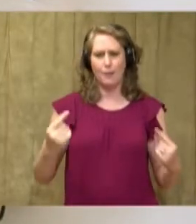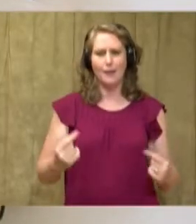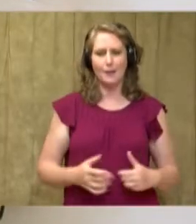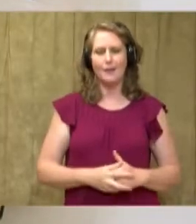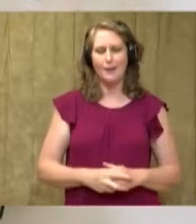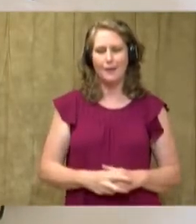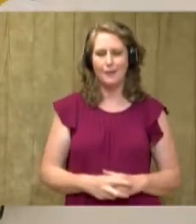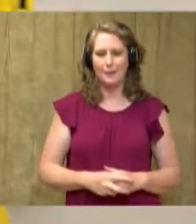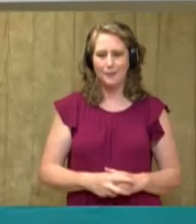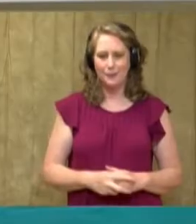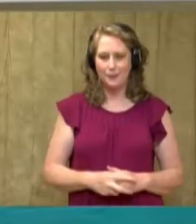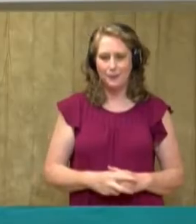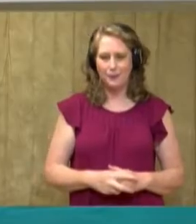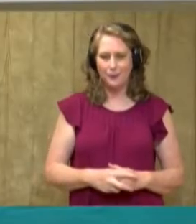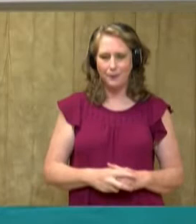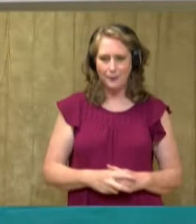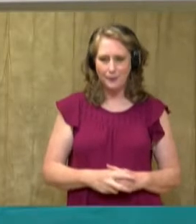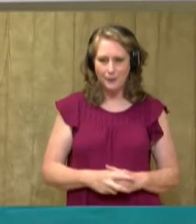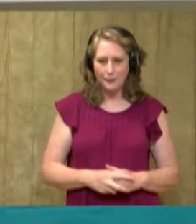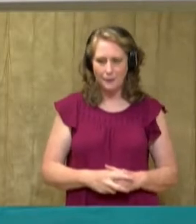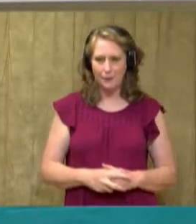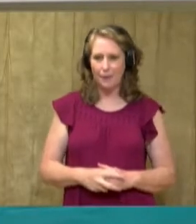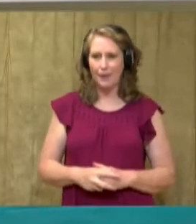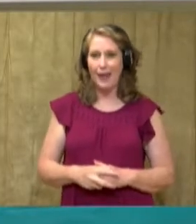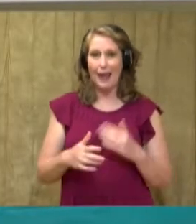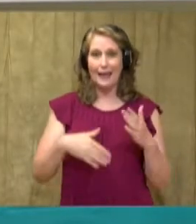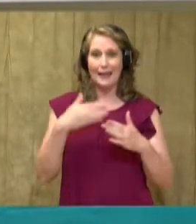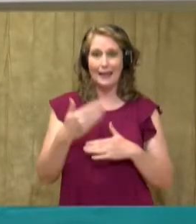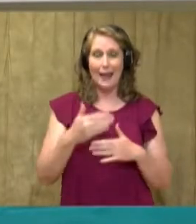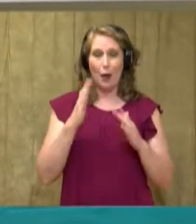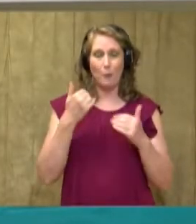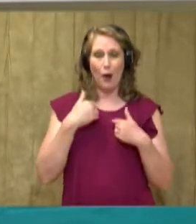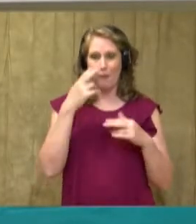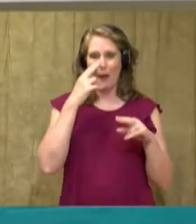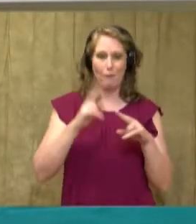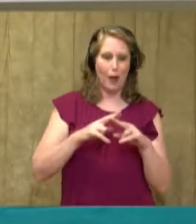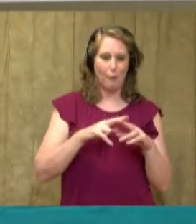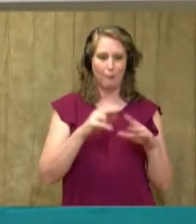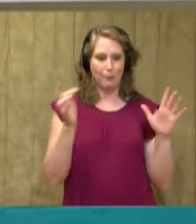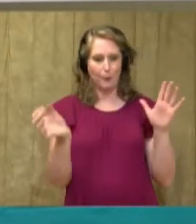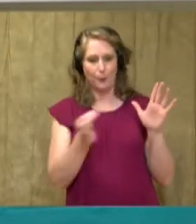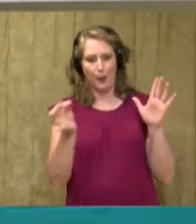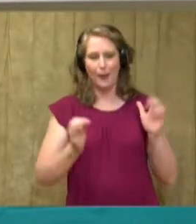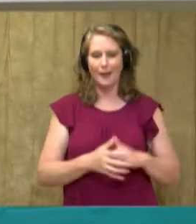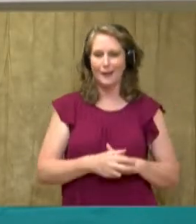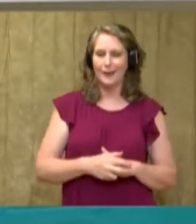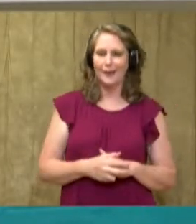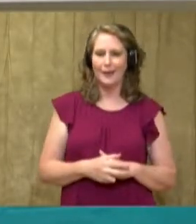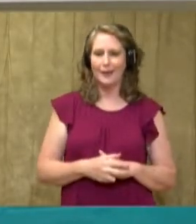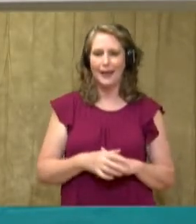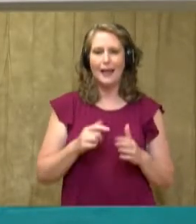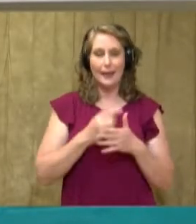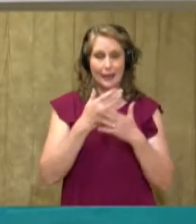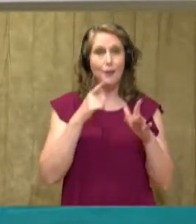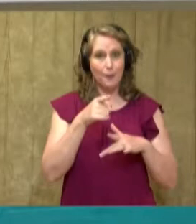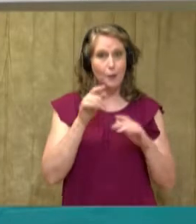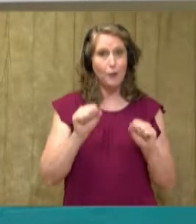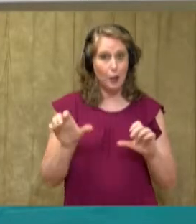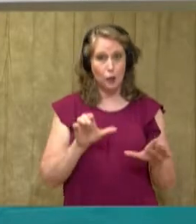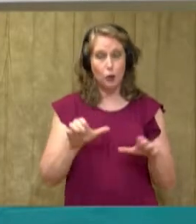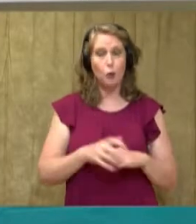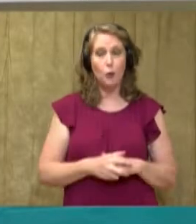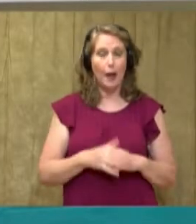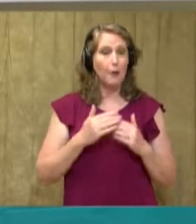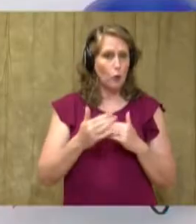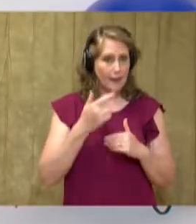have one to inform. Good, good, good. All right, next up, hope y'all are having fun popping these rain clouds. Okay, and this is something that I'm going to go ahead and